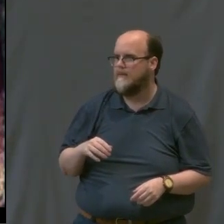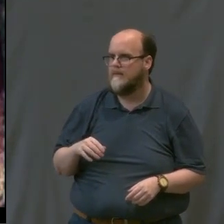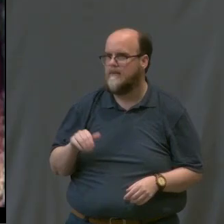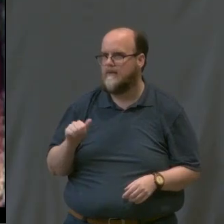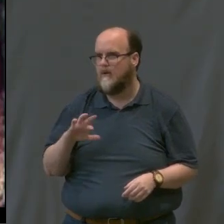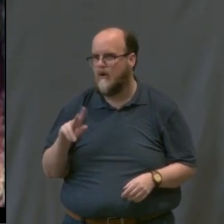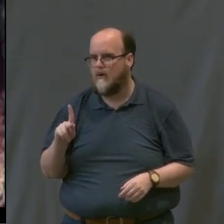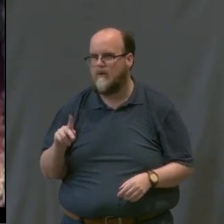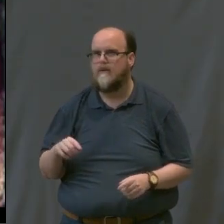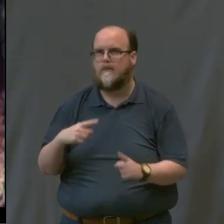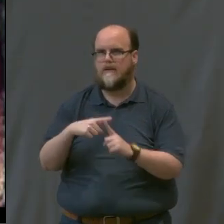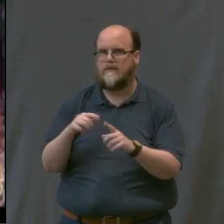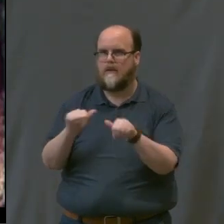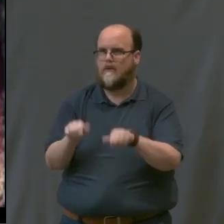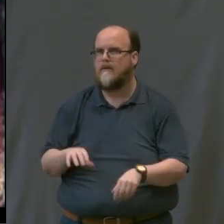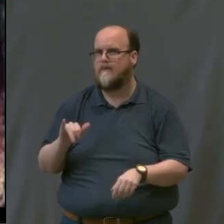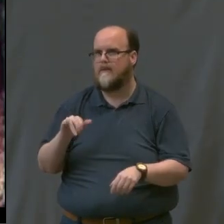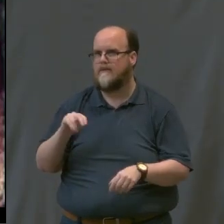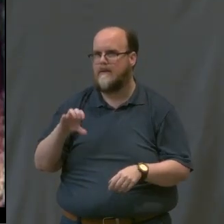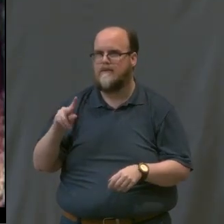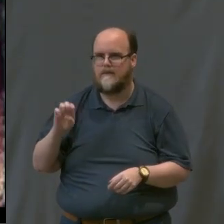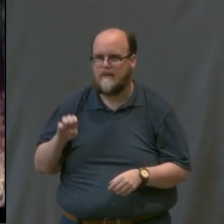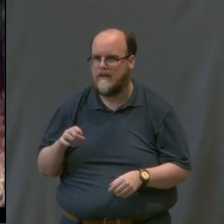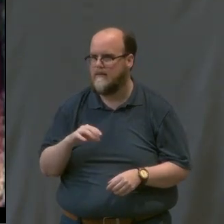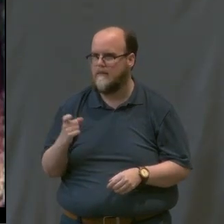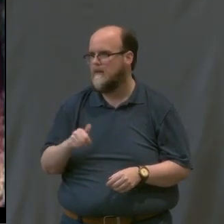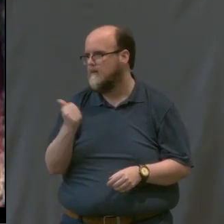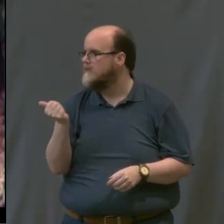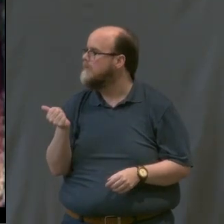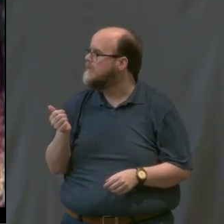the altar of incense and something else.